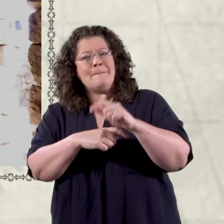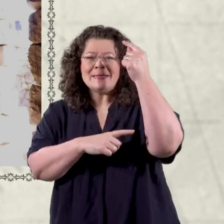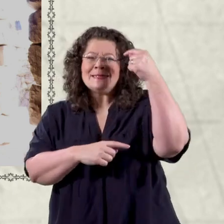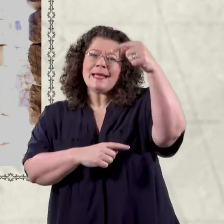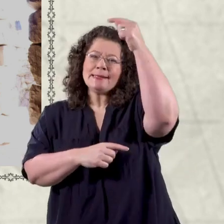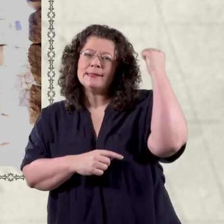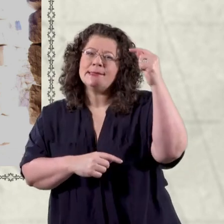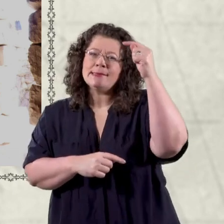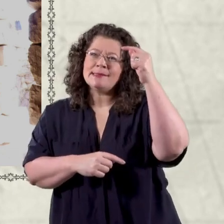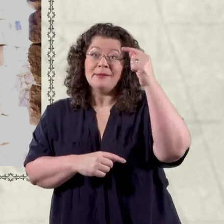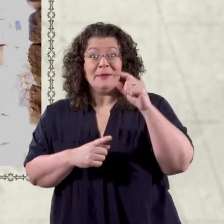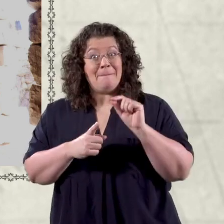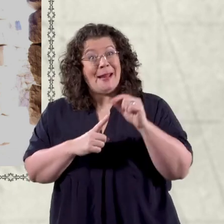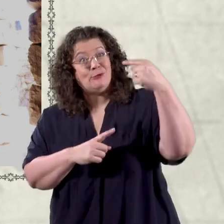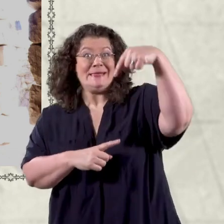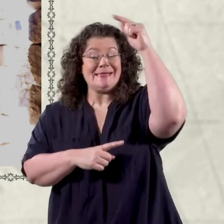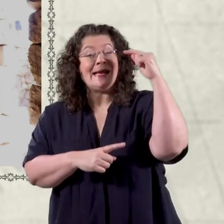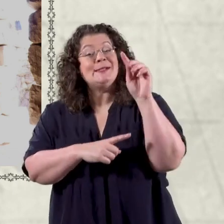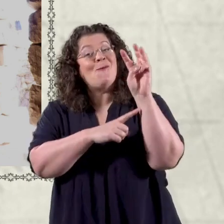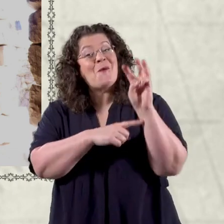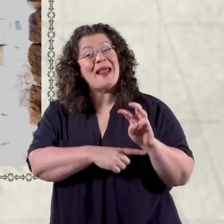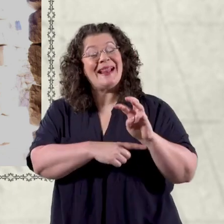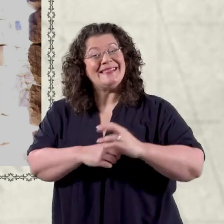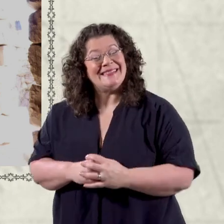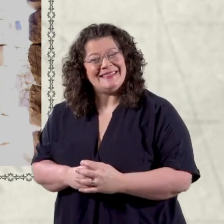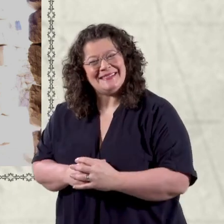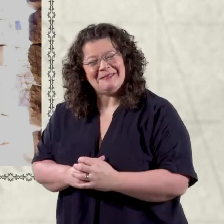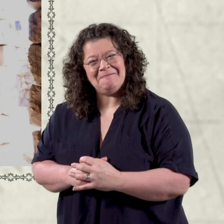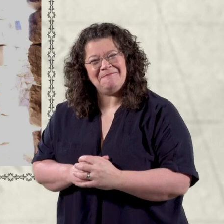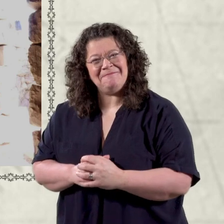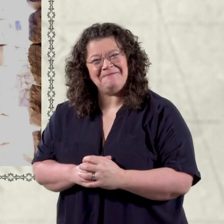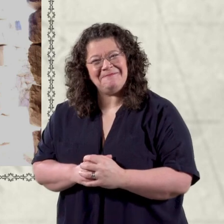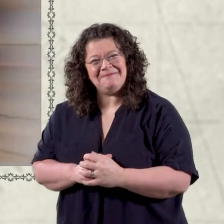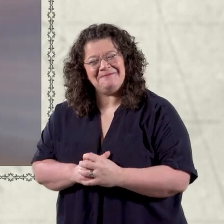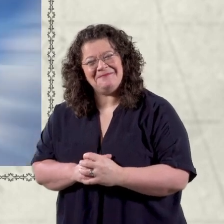saint. Well, the patron saint of Wales.